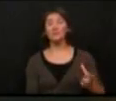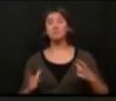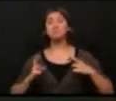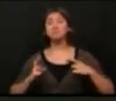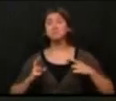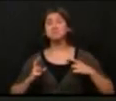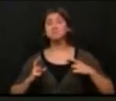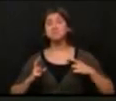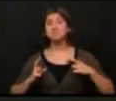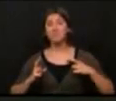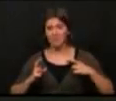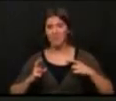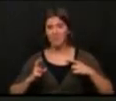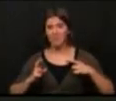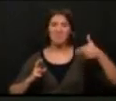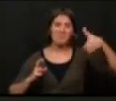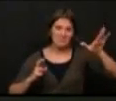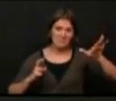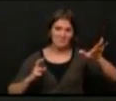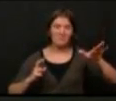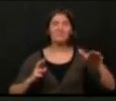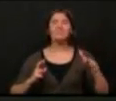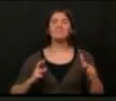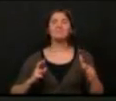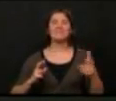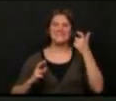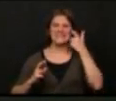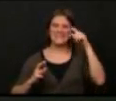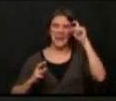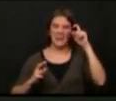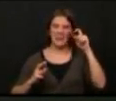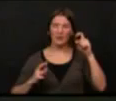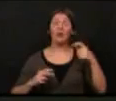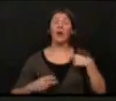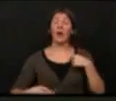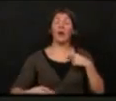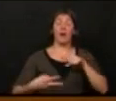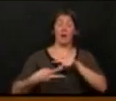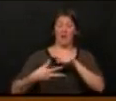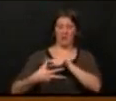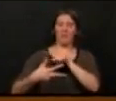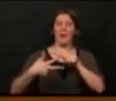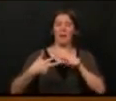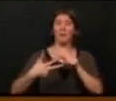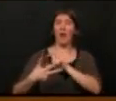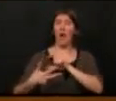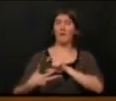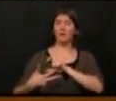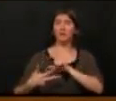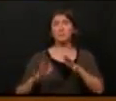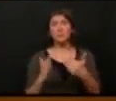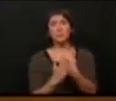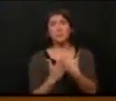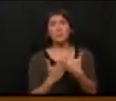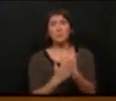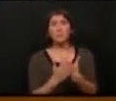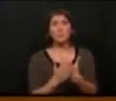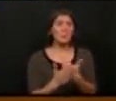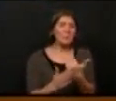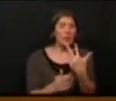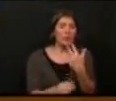officer at the department. He retired this summer. And then we had two officers that were relatively junior, about